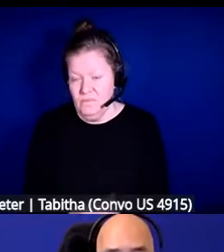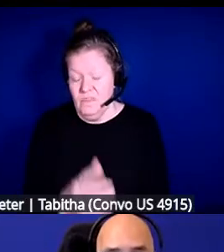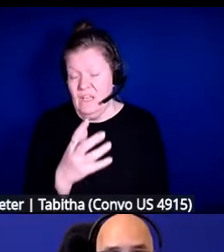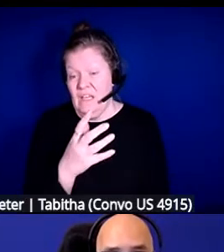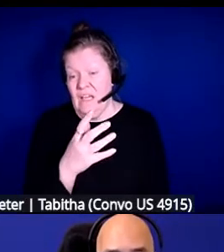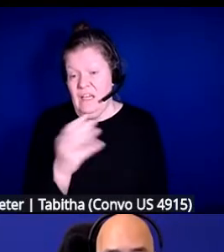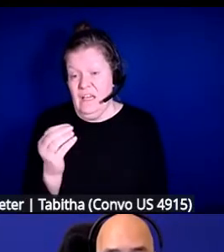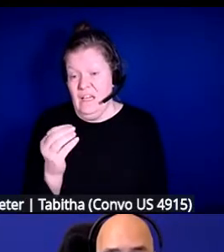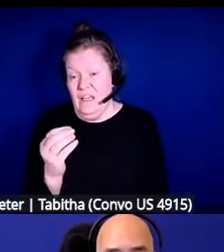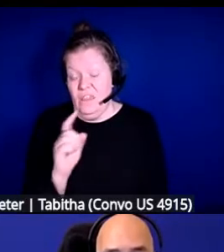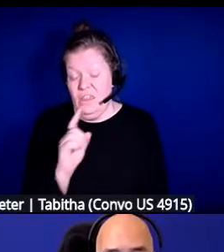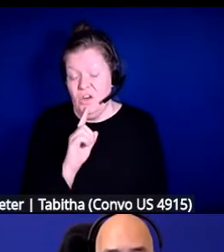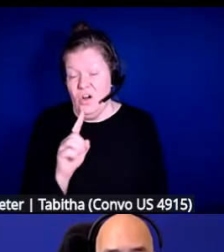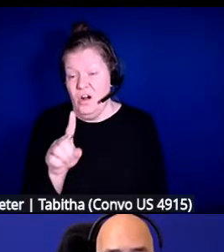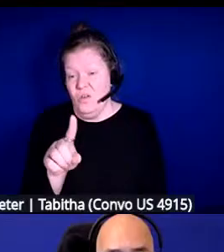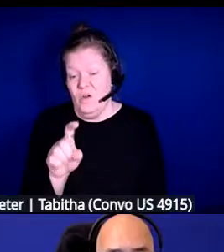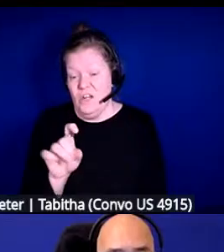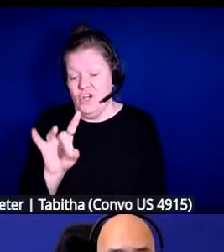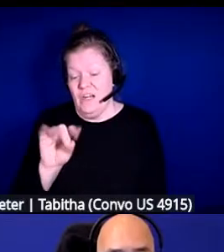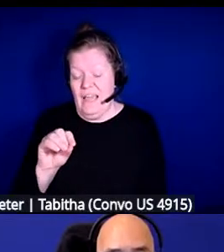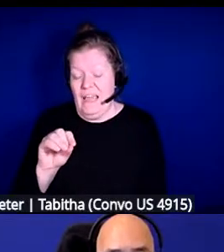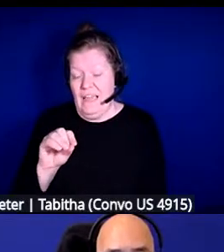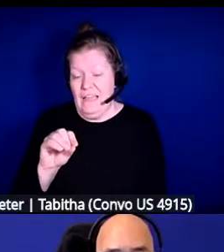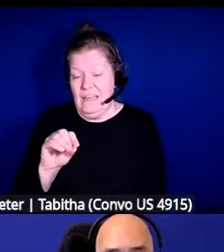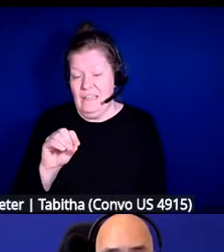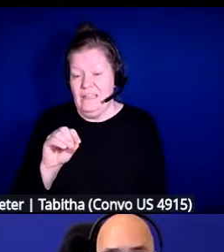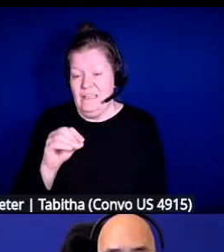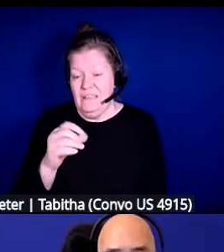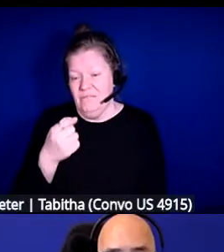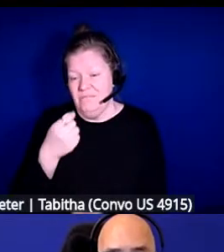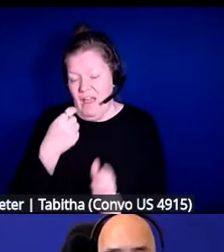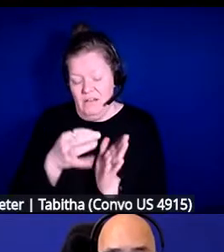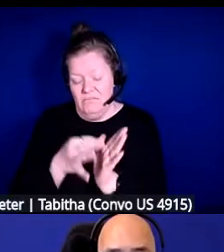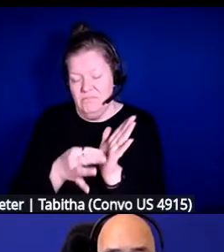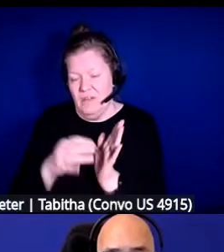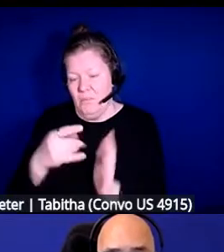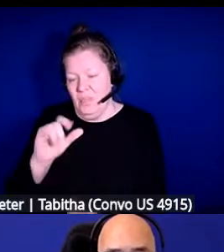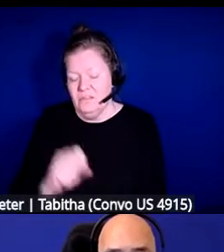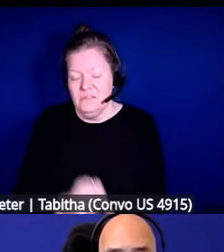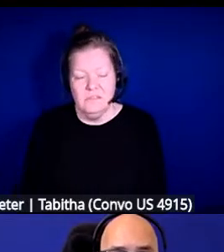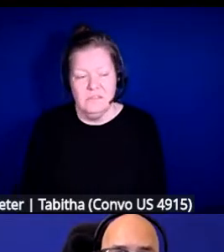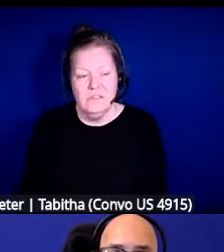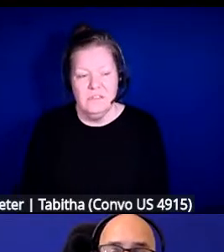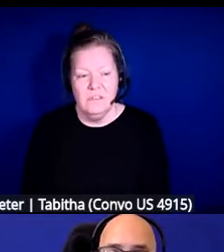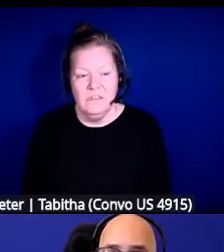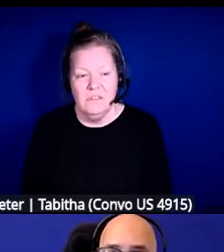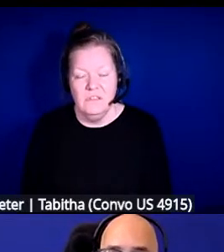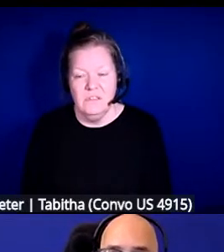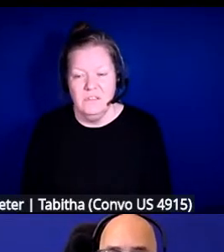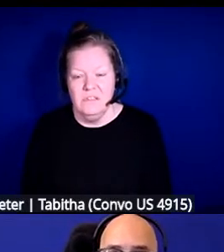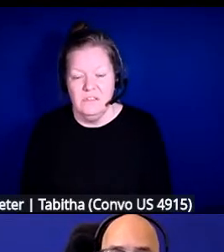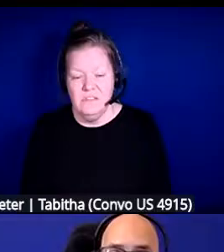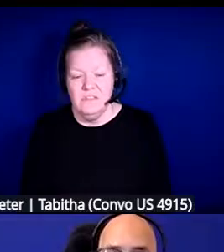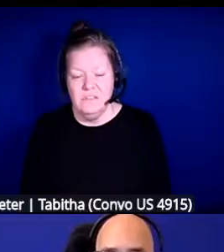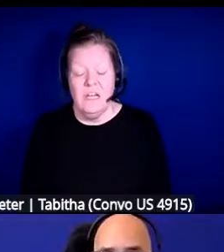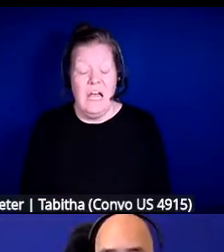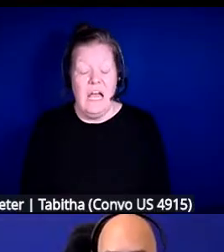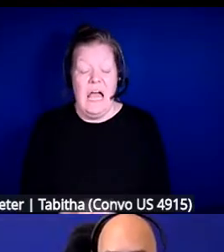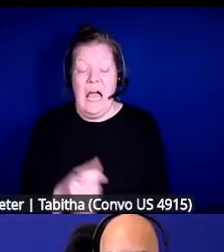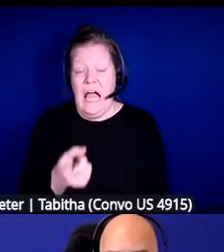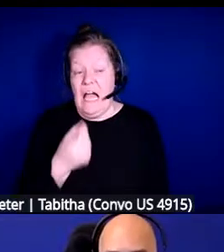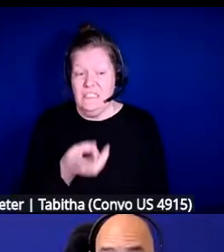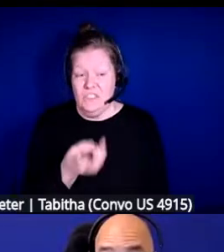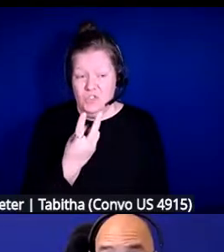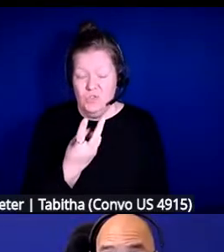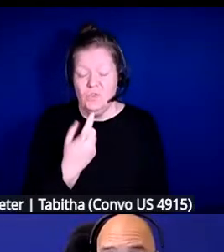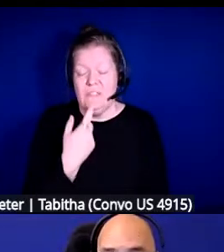yeah. 180 capsules. How I'm many do in you take at David. one time? I take 2 at a time.